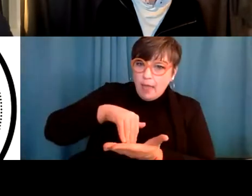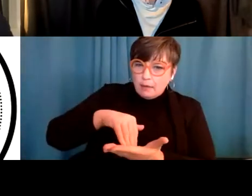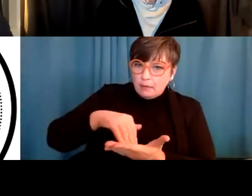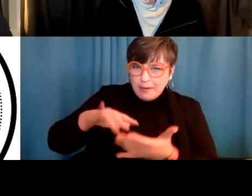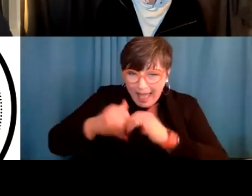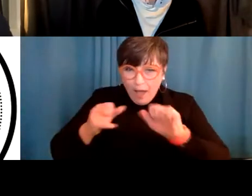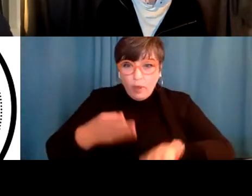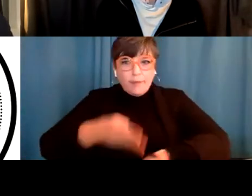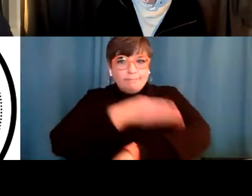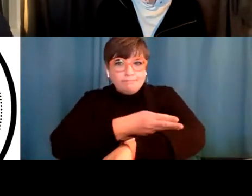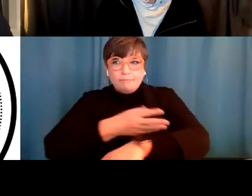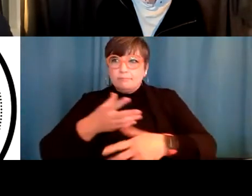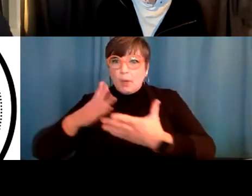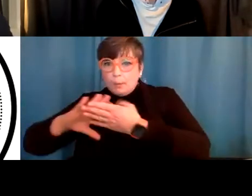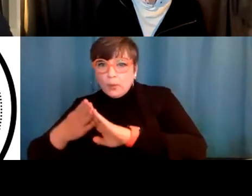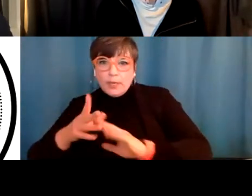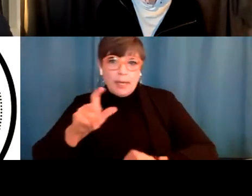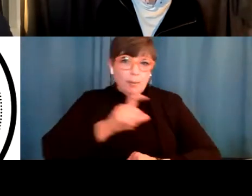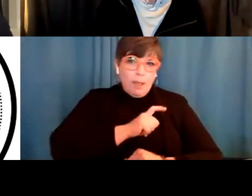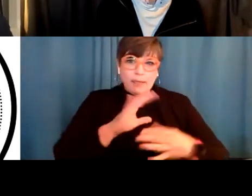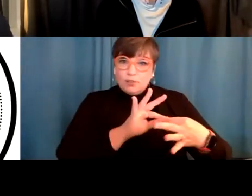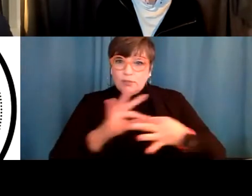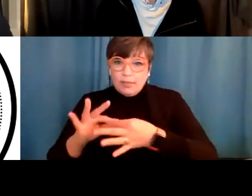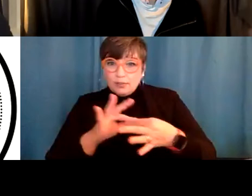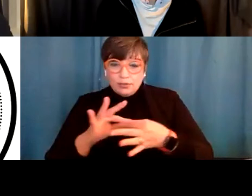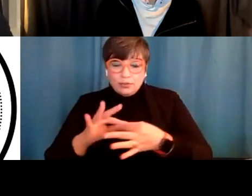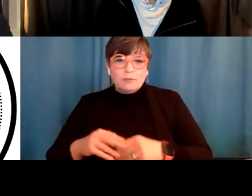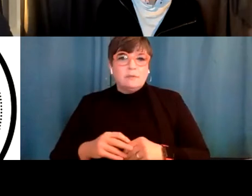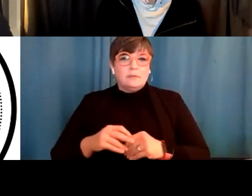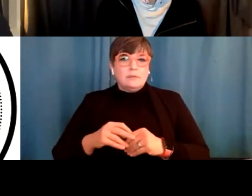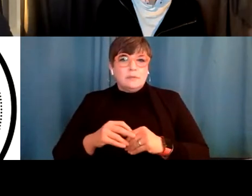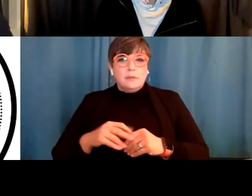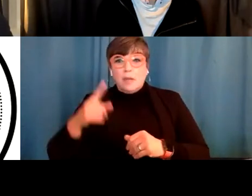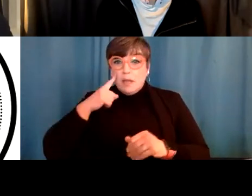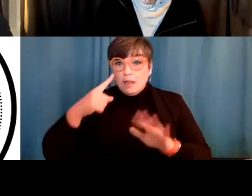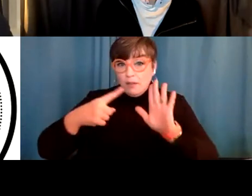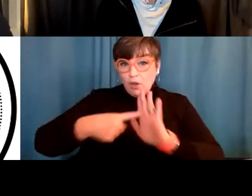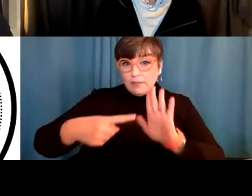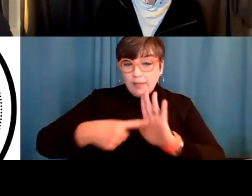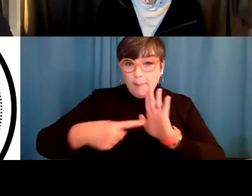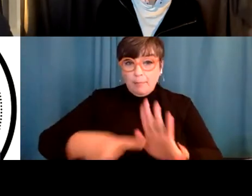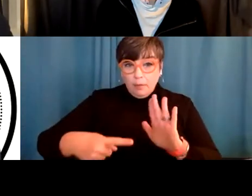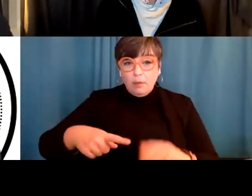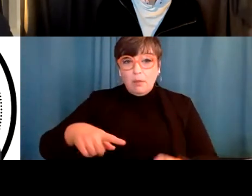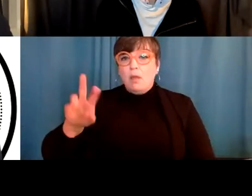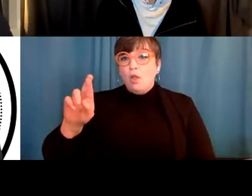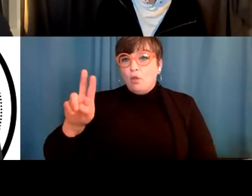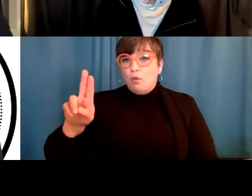relations. For example, Home Rule 7120 Justice and Policing Act.